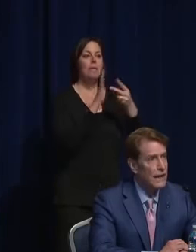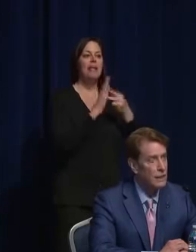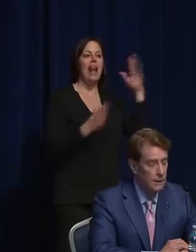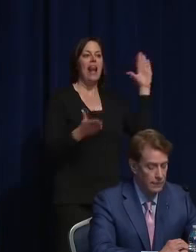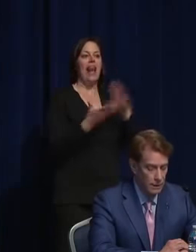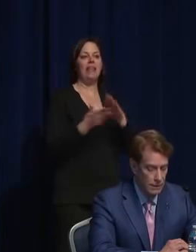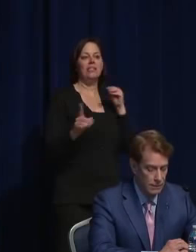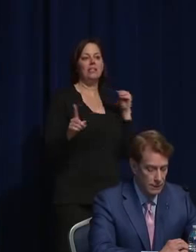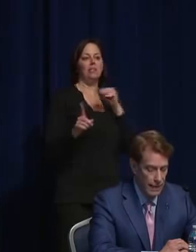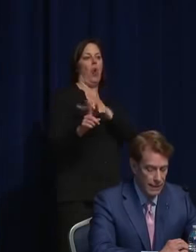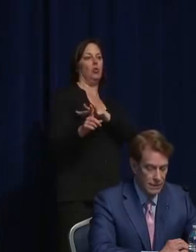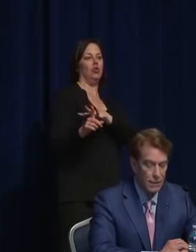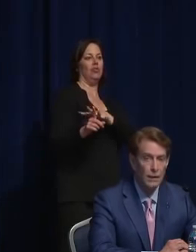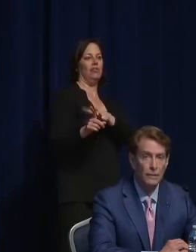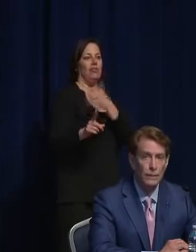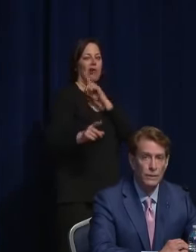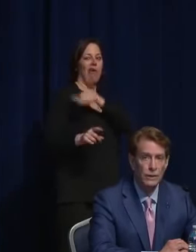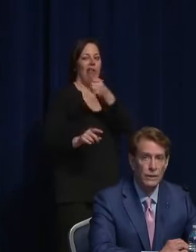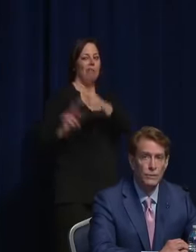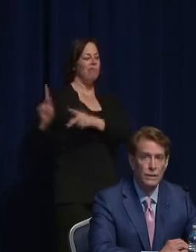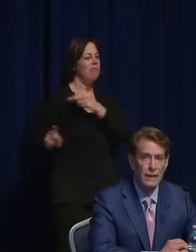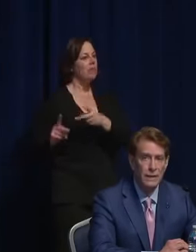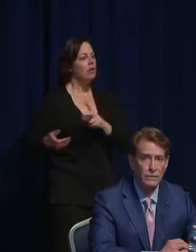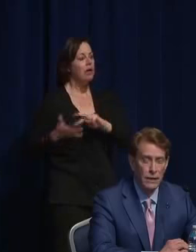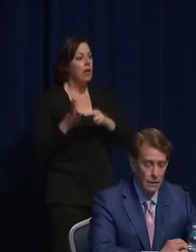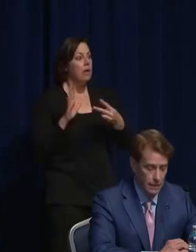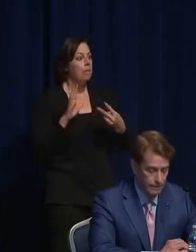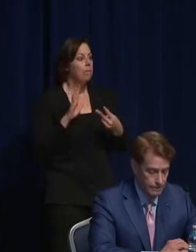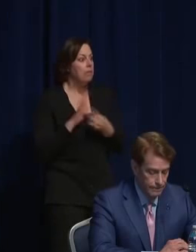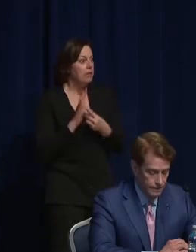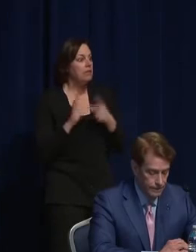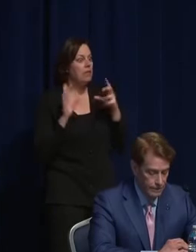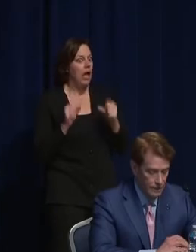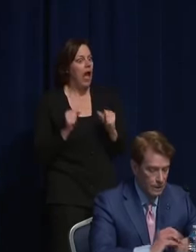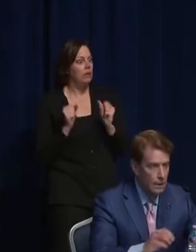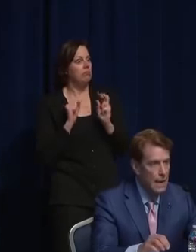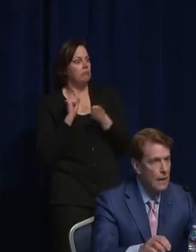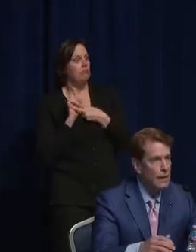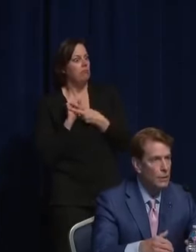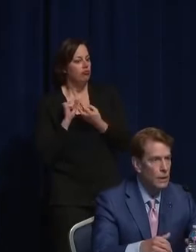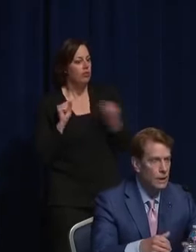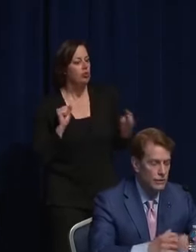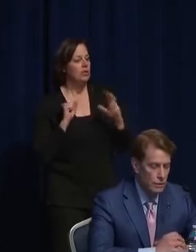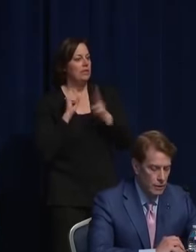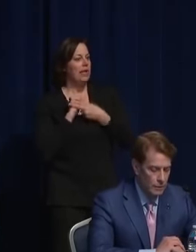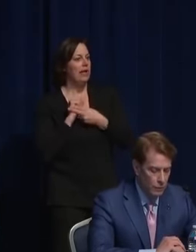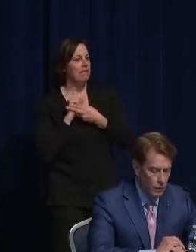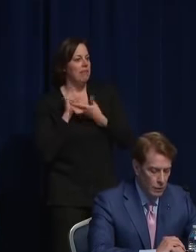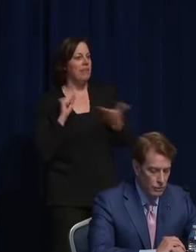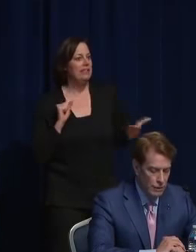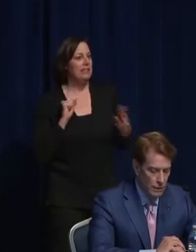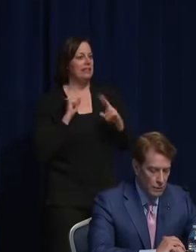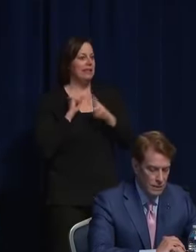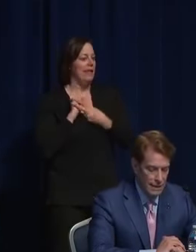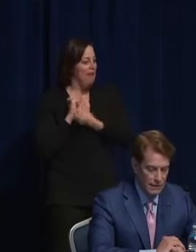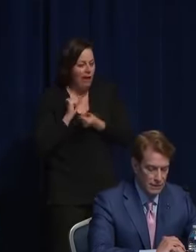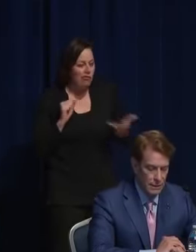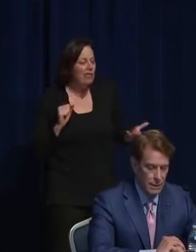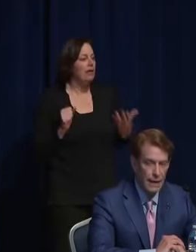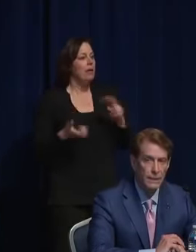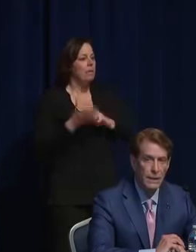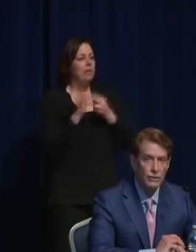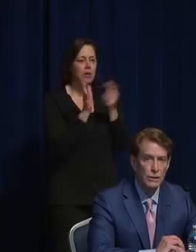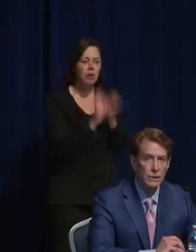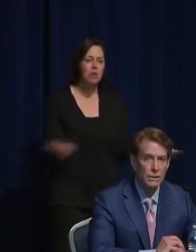usage out of the limited supplies of personal protective gear. Our network, as you heard before, launched our own test,